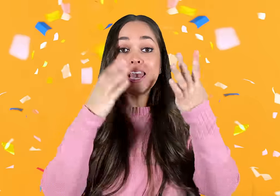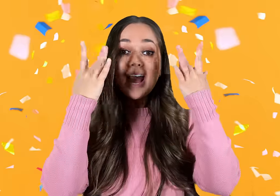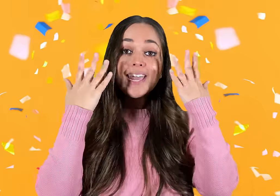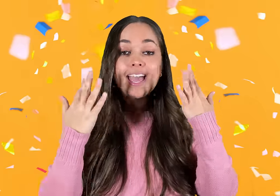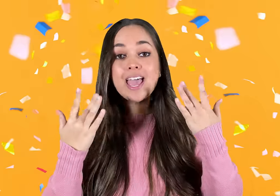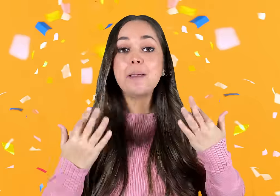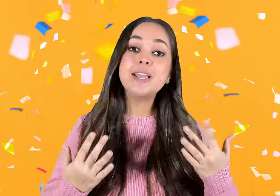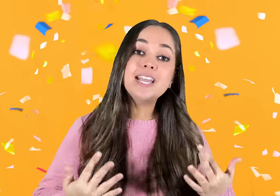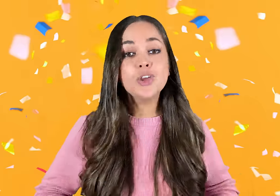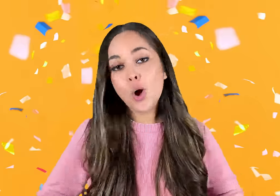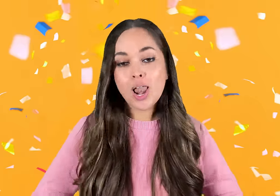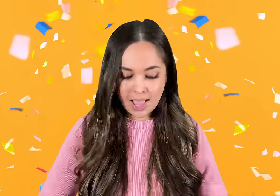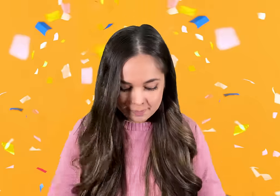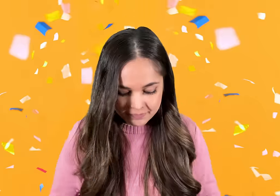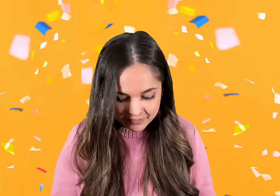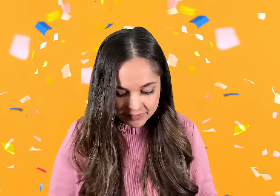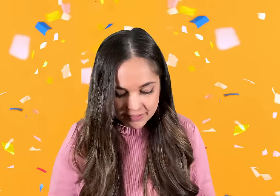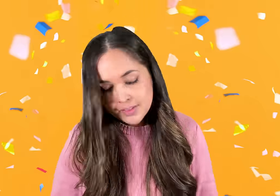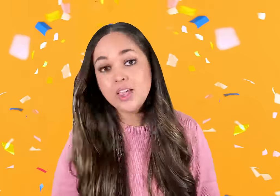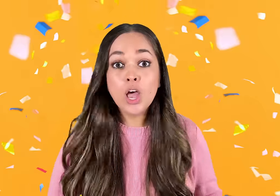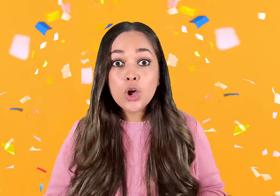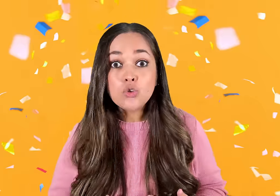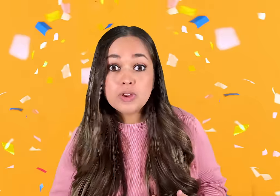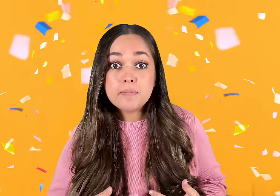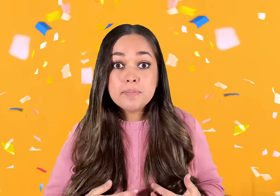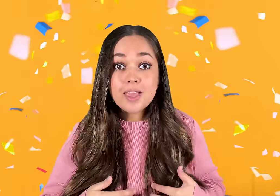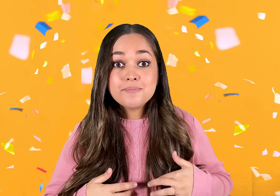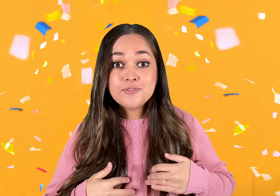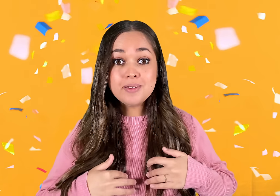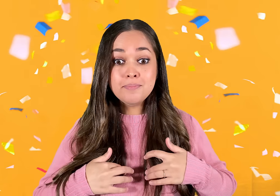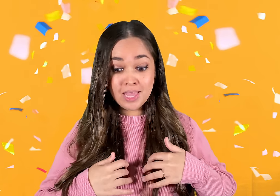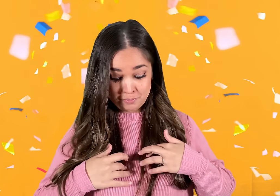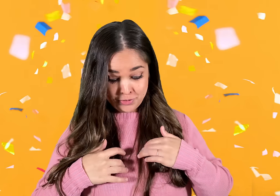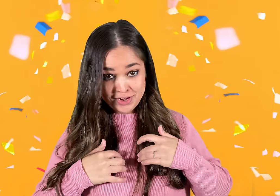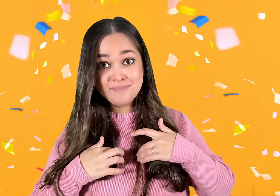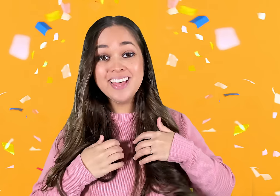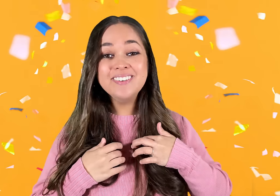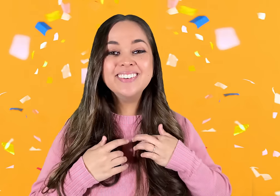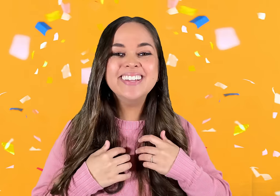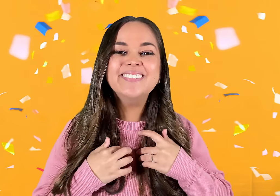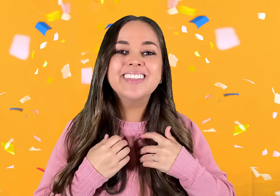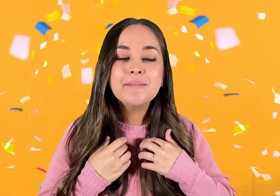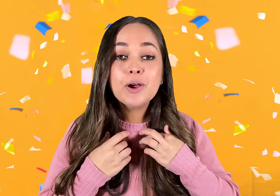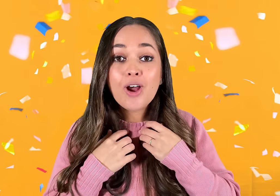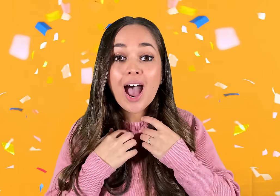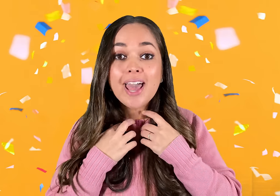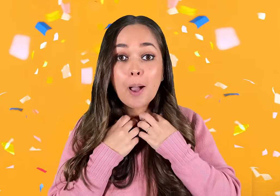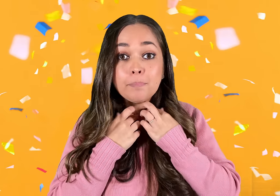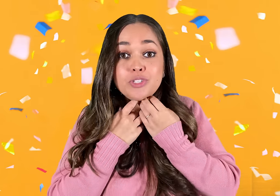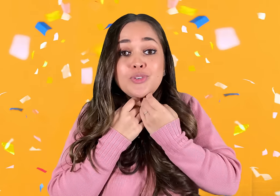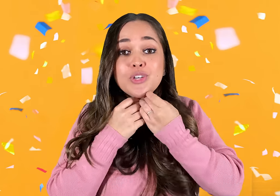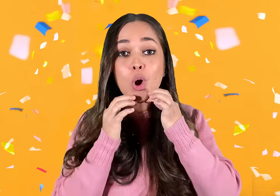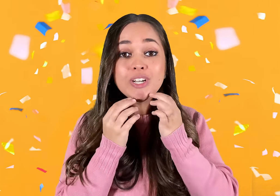them. Lay them in your lap. Creep them, creep them, creep them, creep them